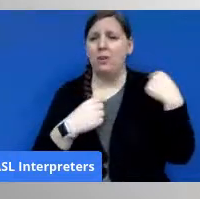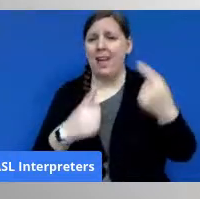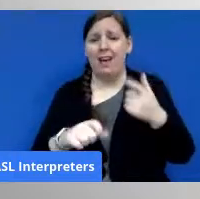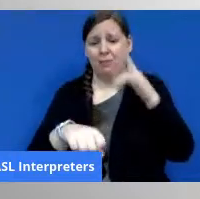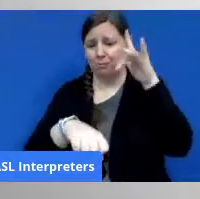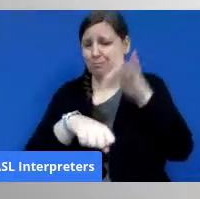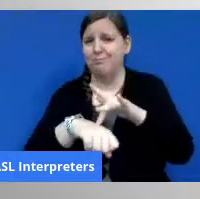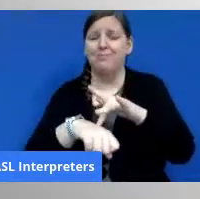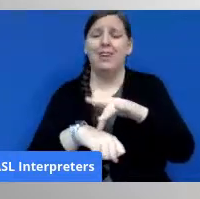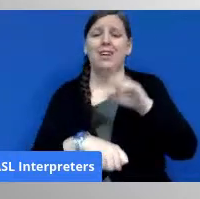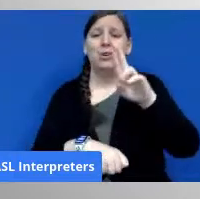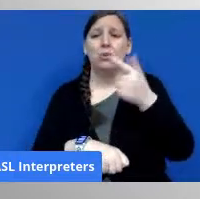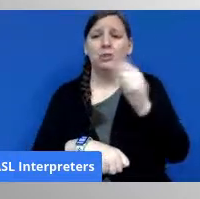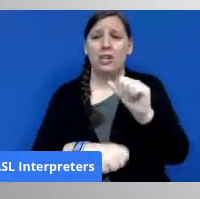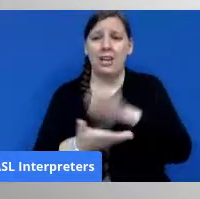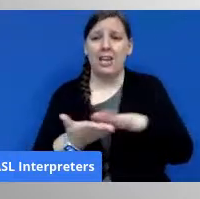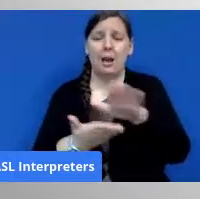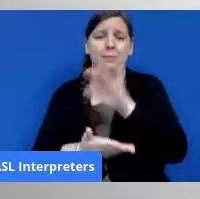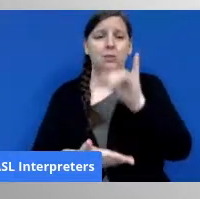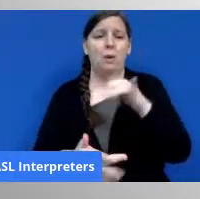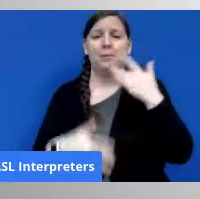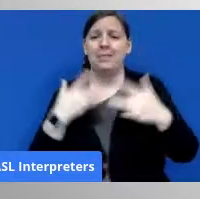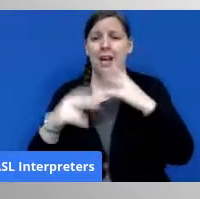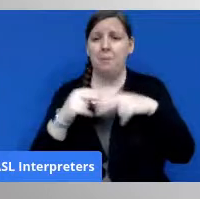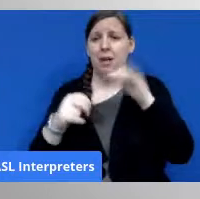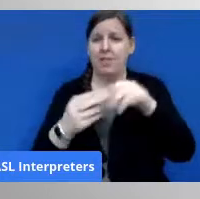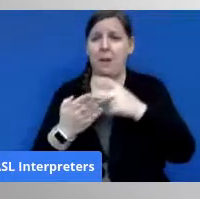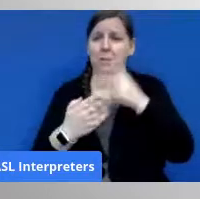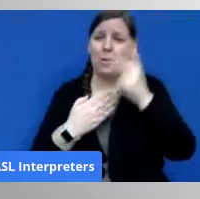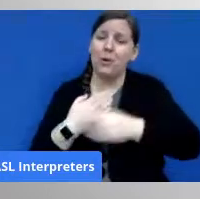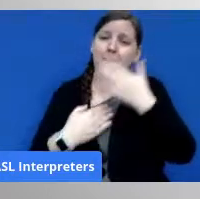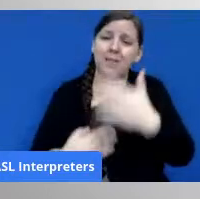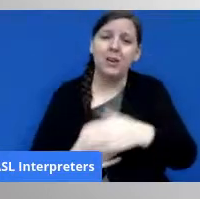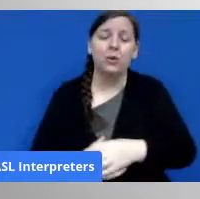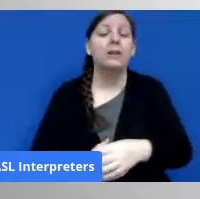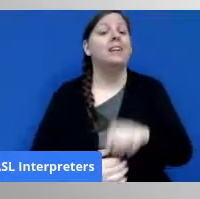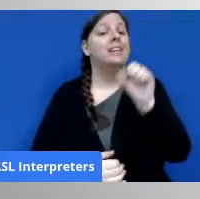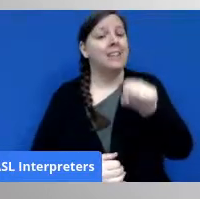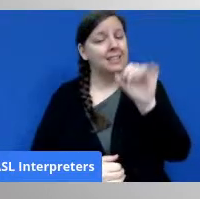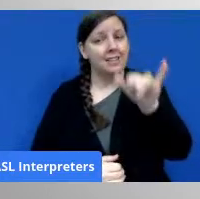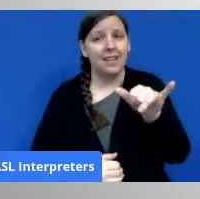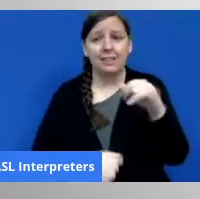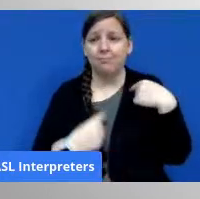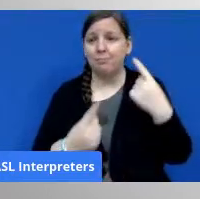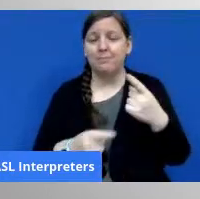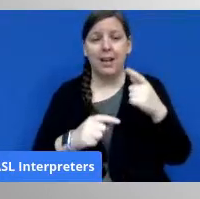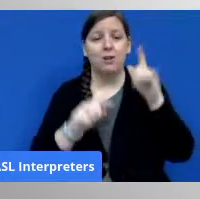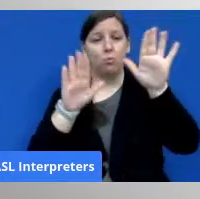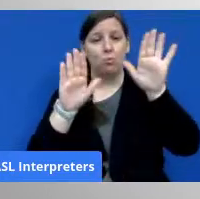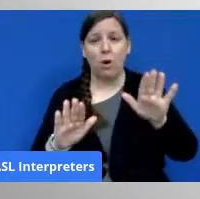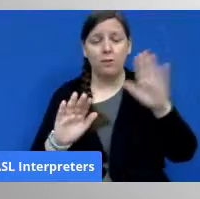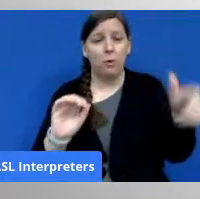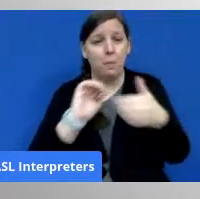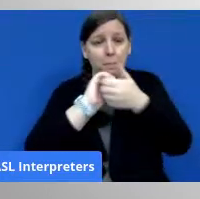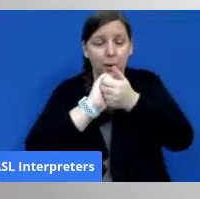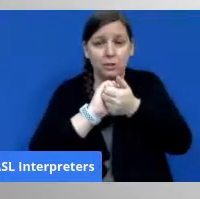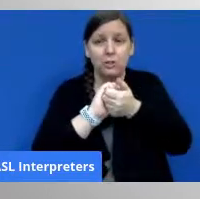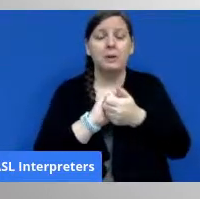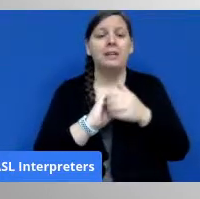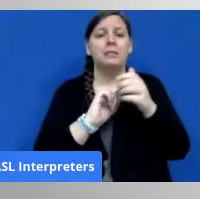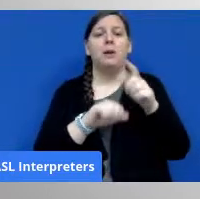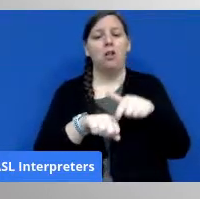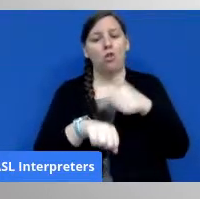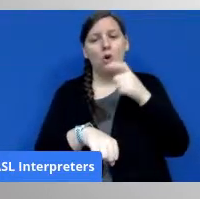have that program going on. So thanks. Thank you. Yeah, it's been a wonderful partnership. It's taken a very long time to build